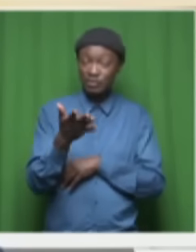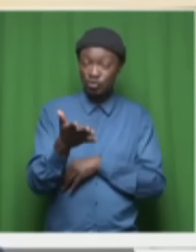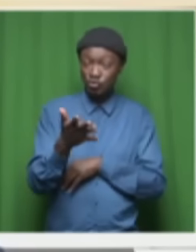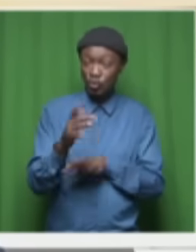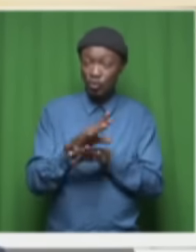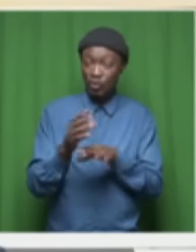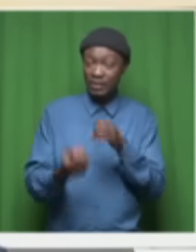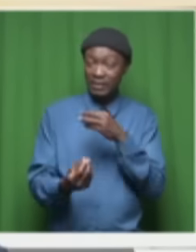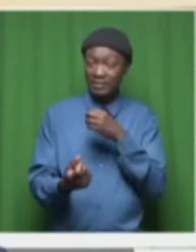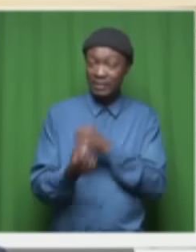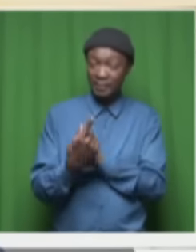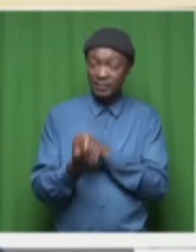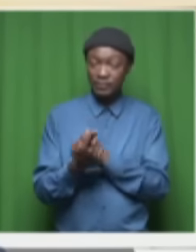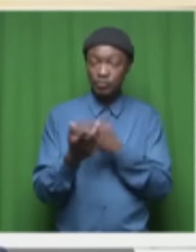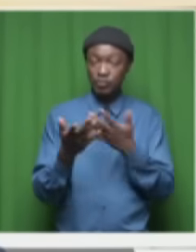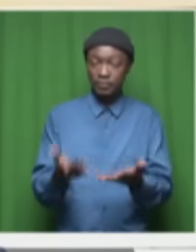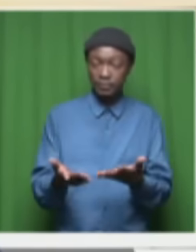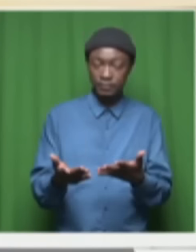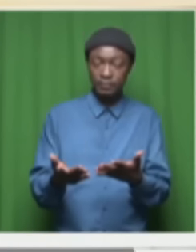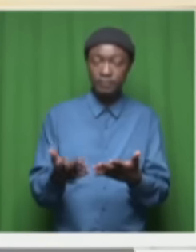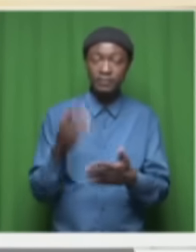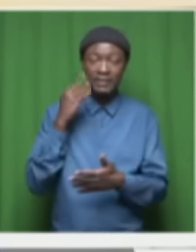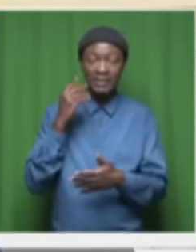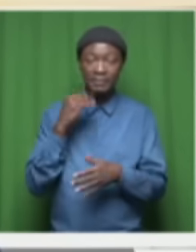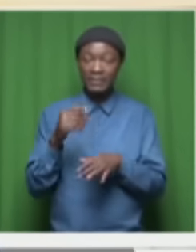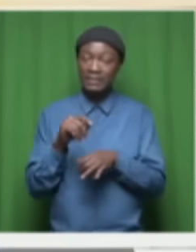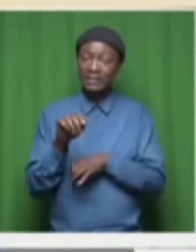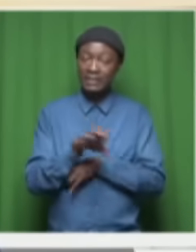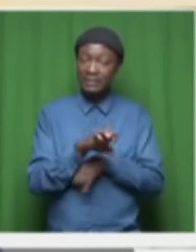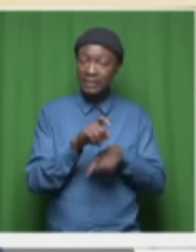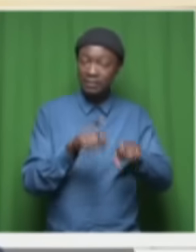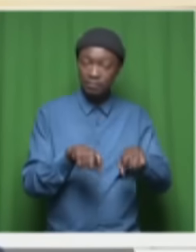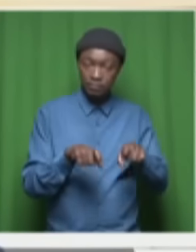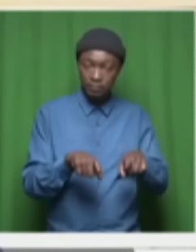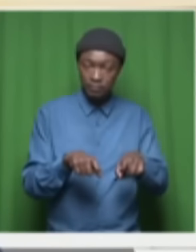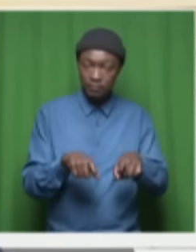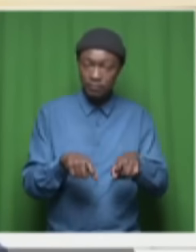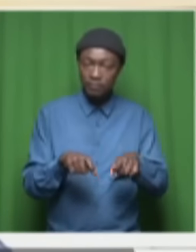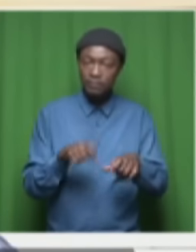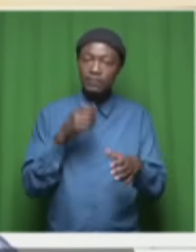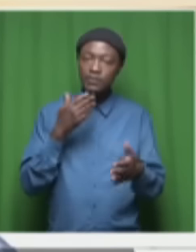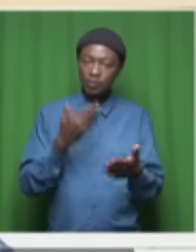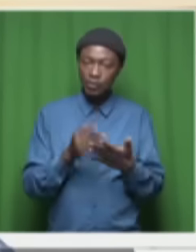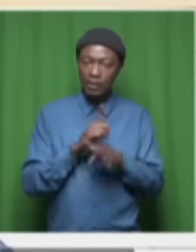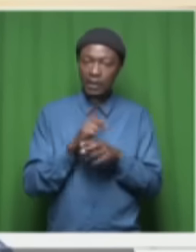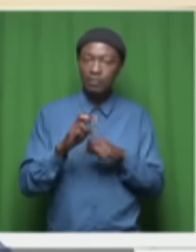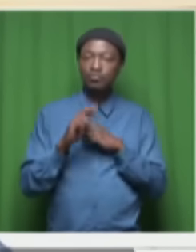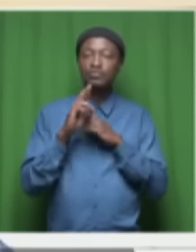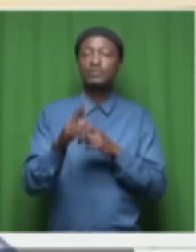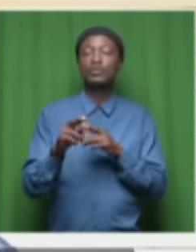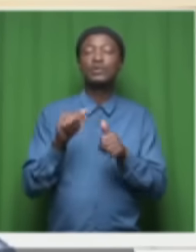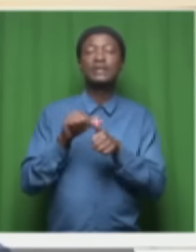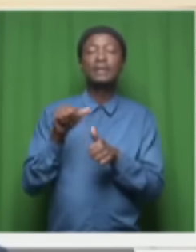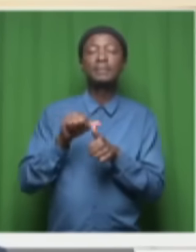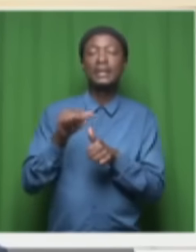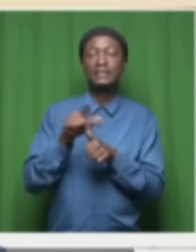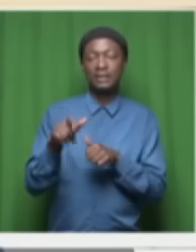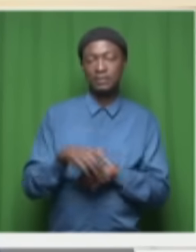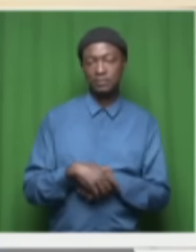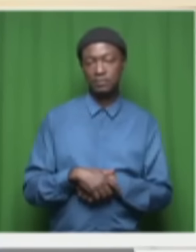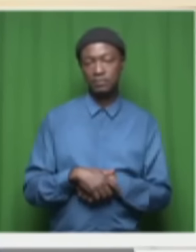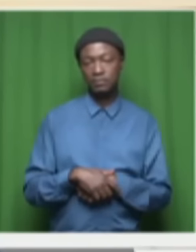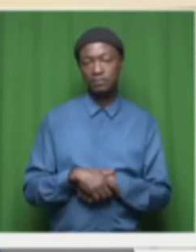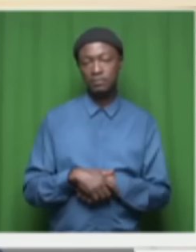incidences, which we are now experiencing in the Eastern Cape, then we can better respond to those incidences. Mm.